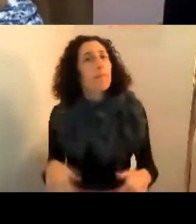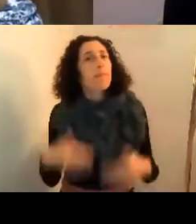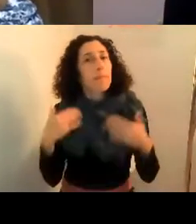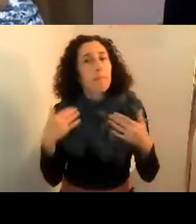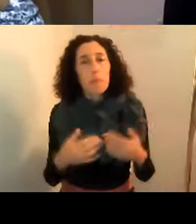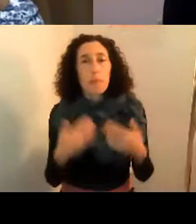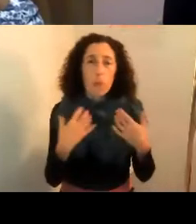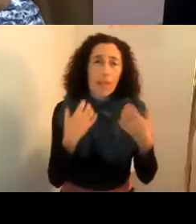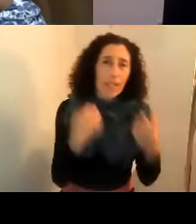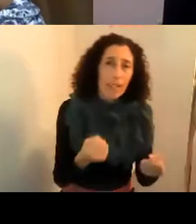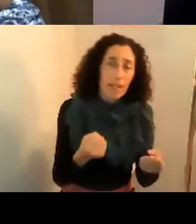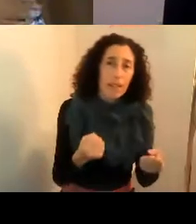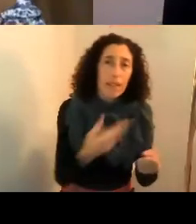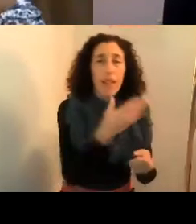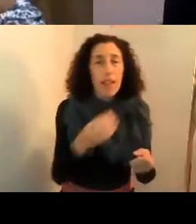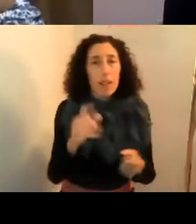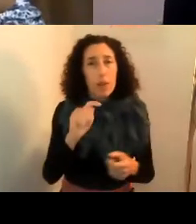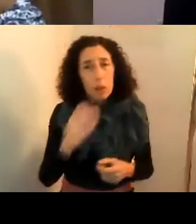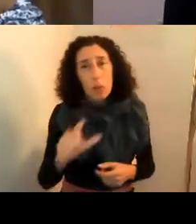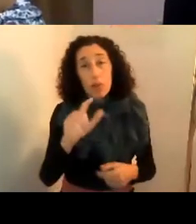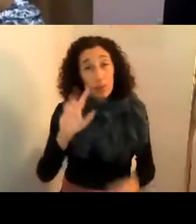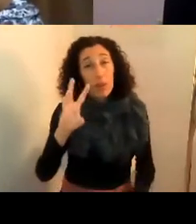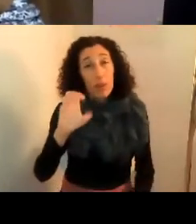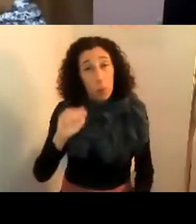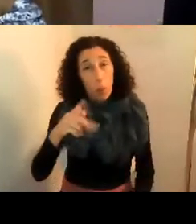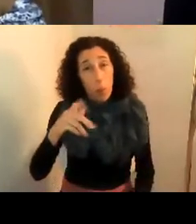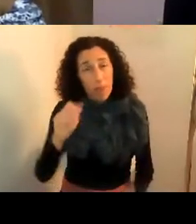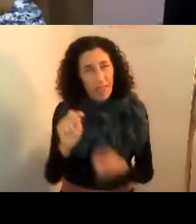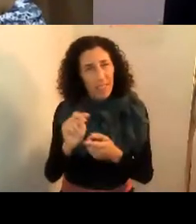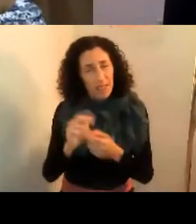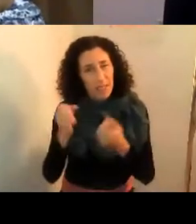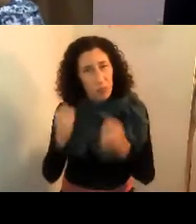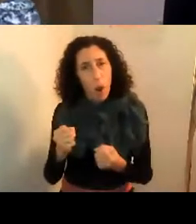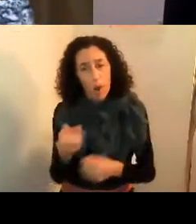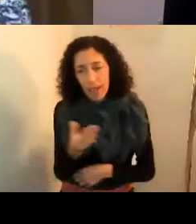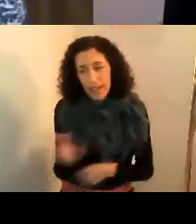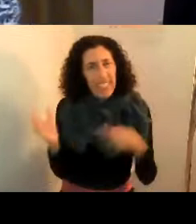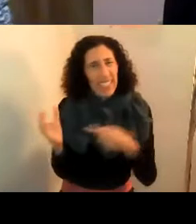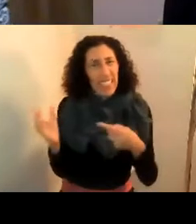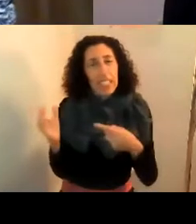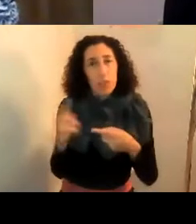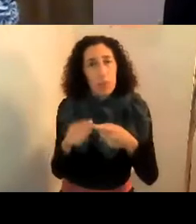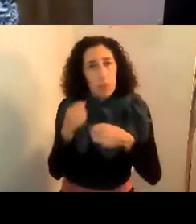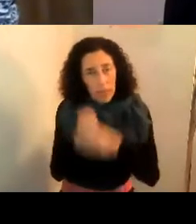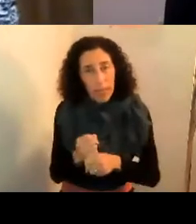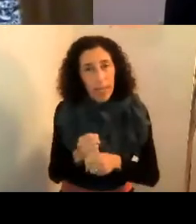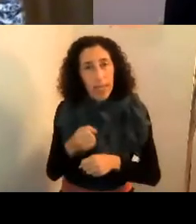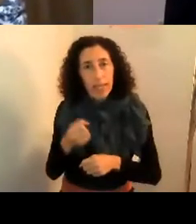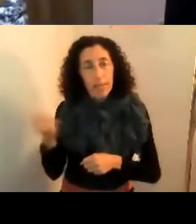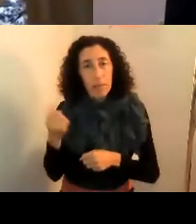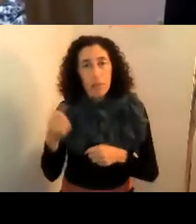both a weapon to create a pathway towards your